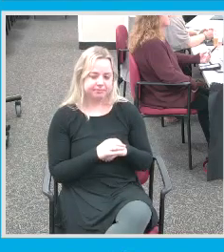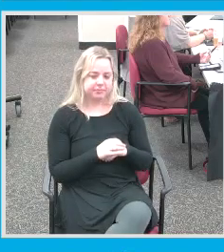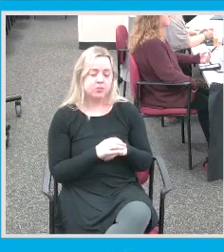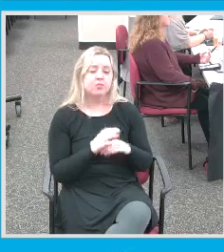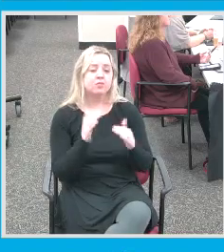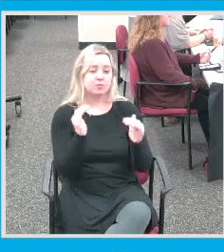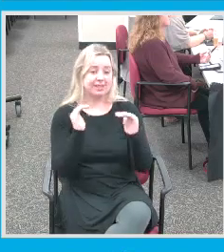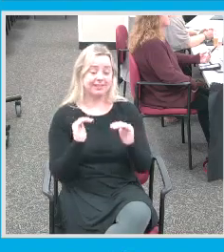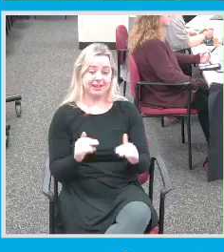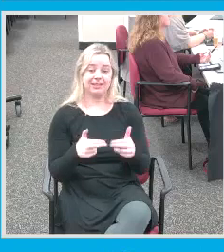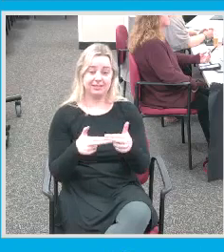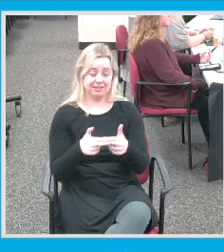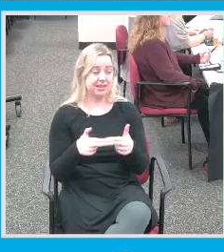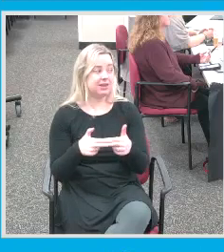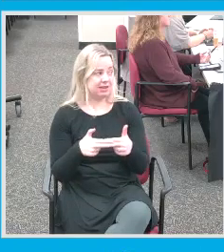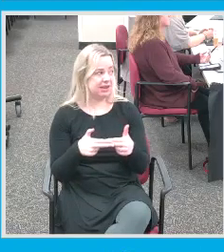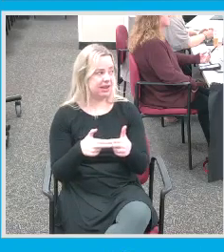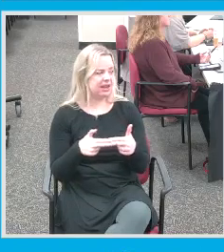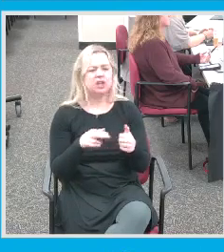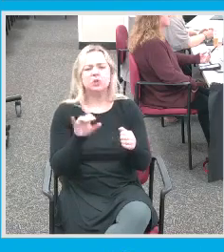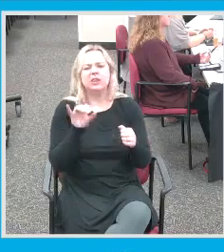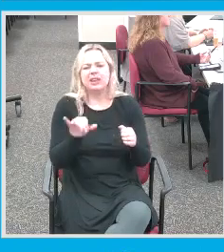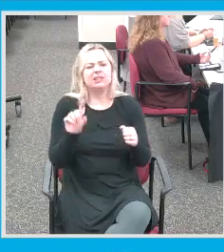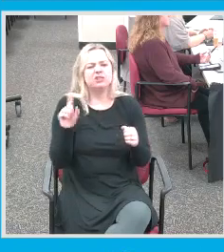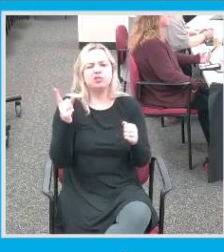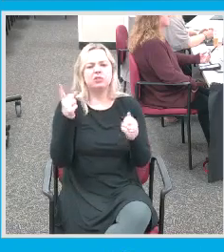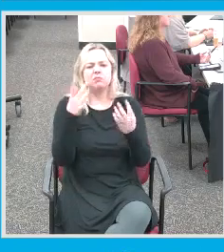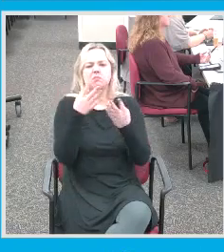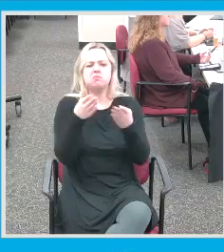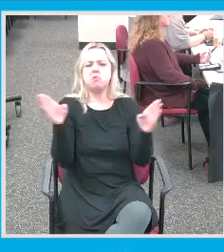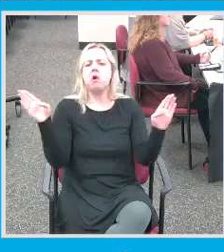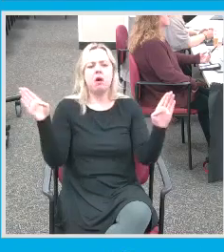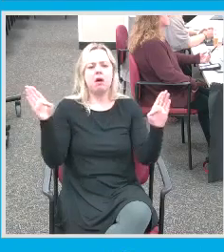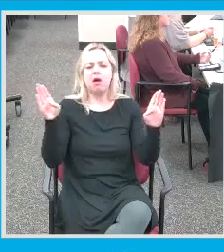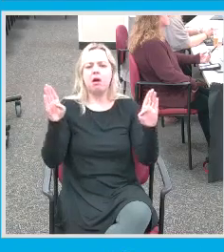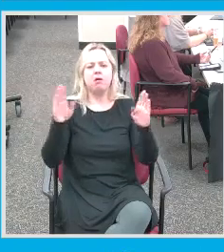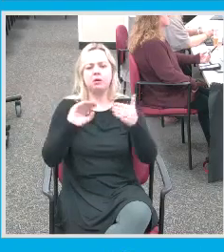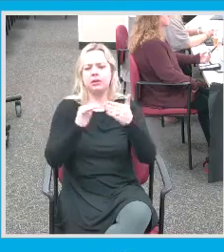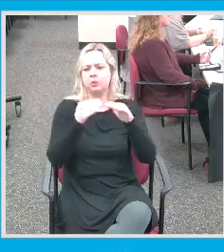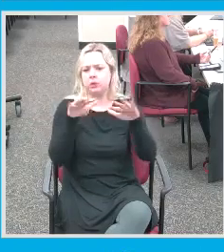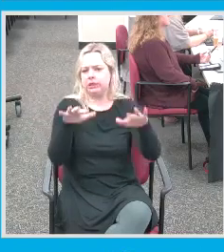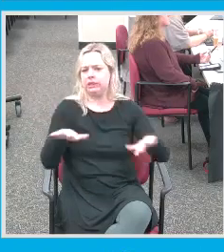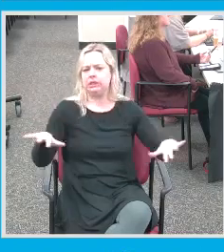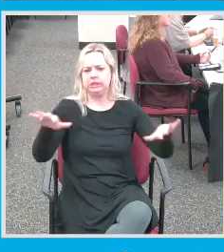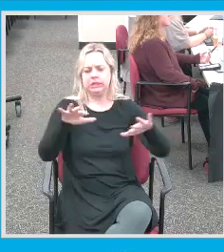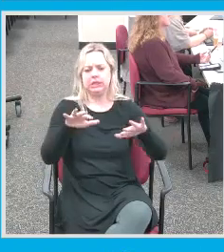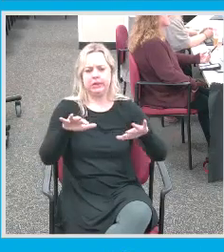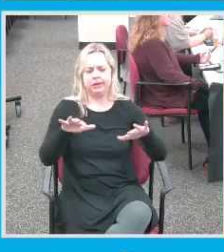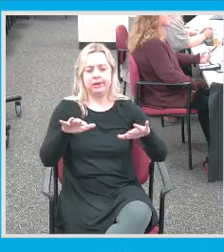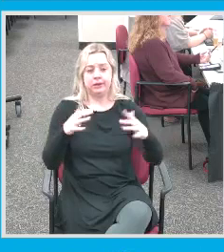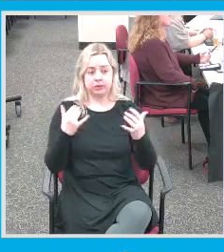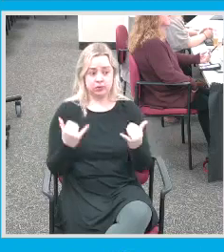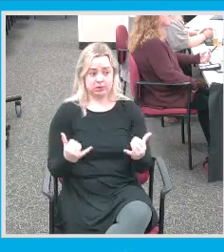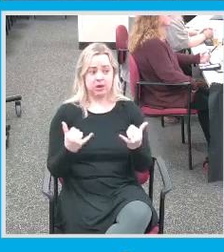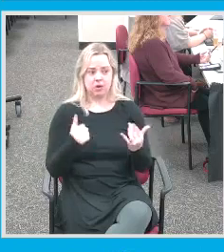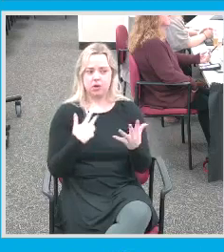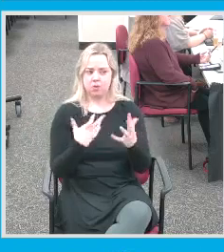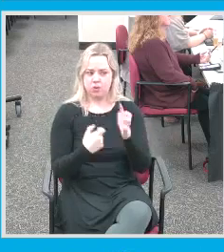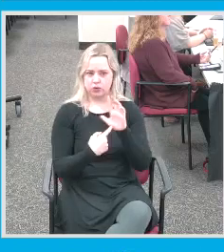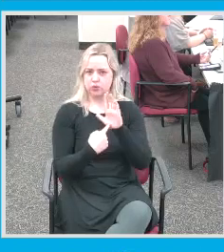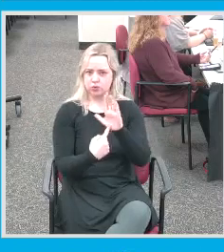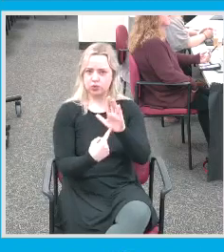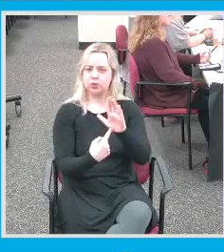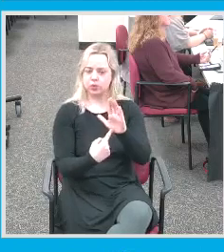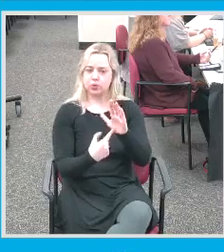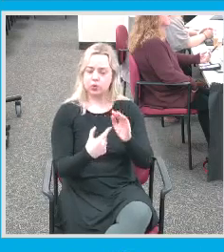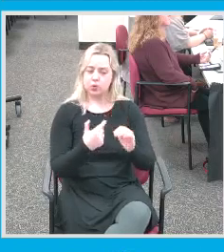the next slide, so that's a big, broad community, what are we doing on the coalition level? And then I put together some things that we as